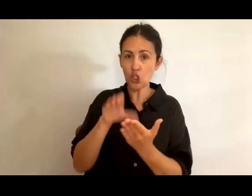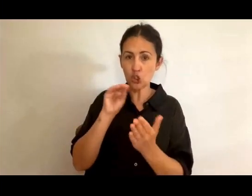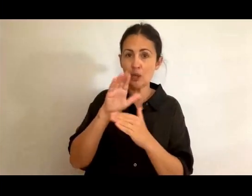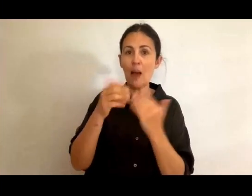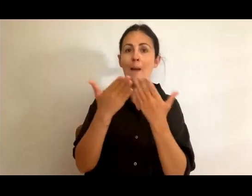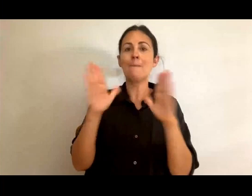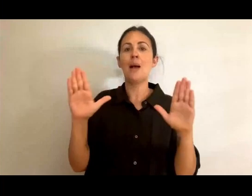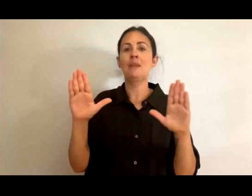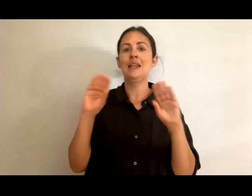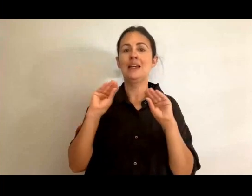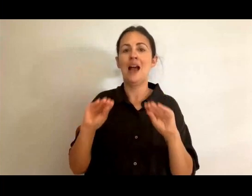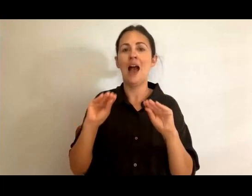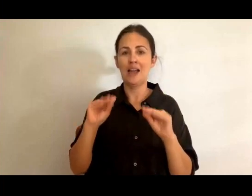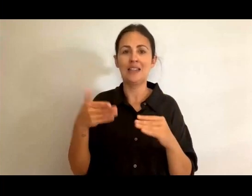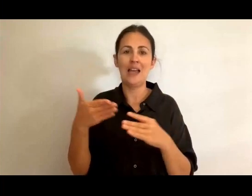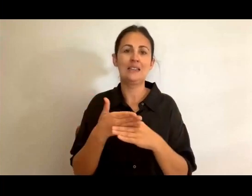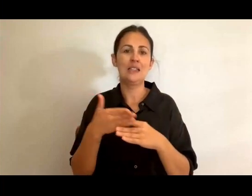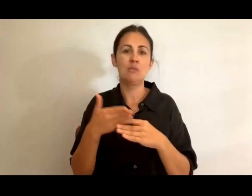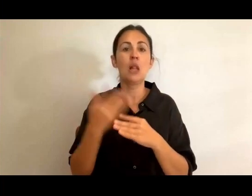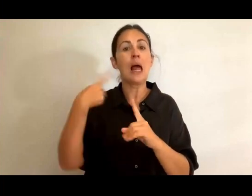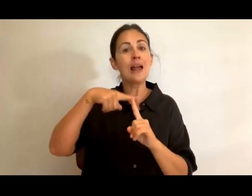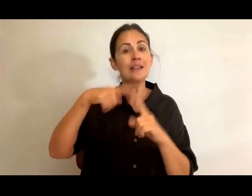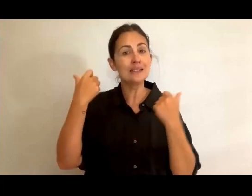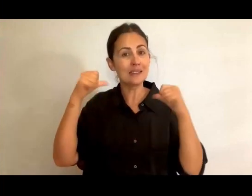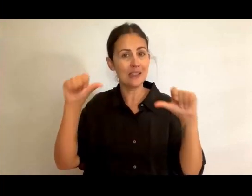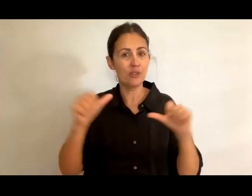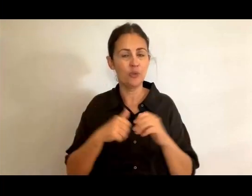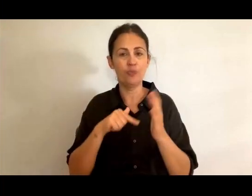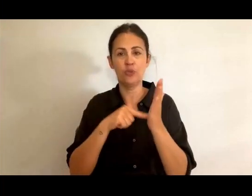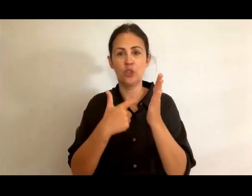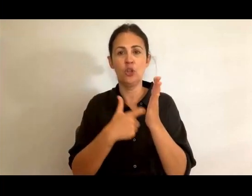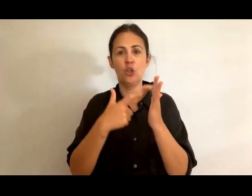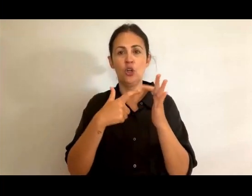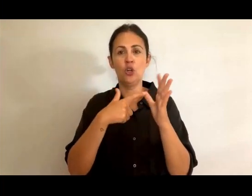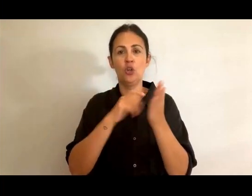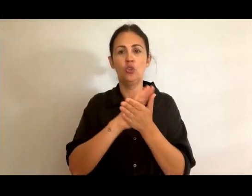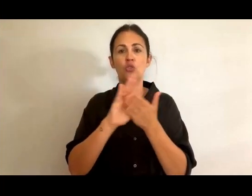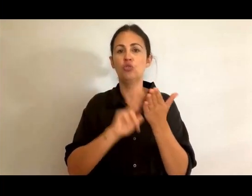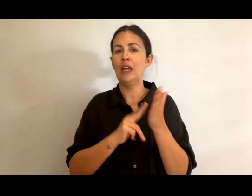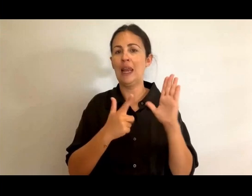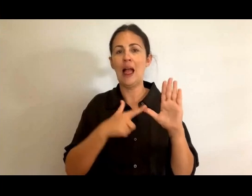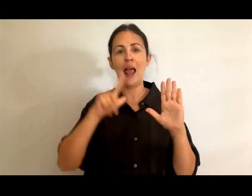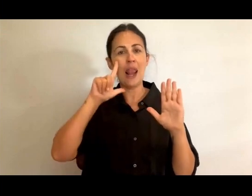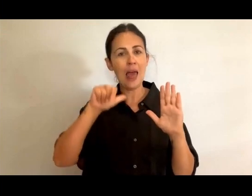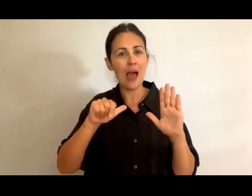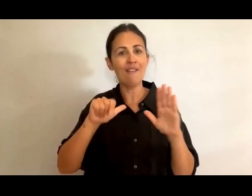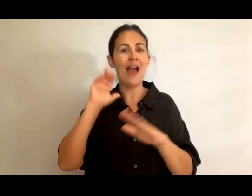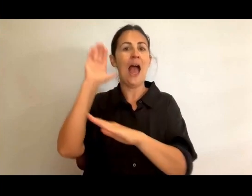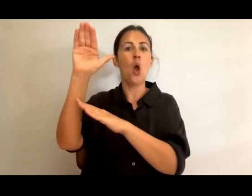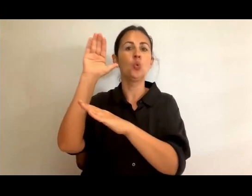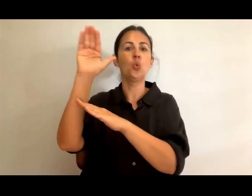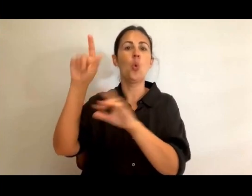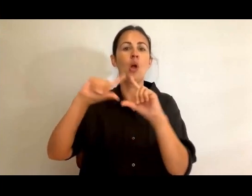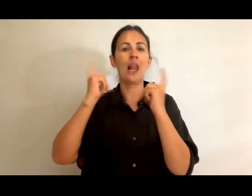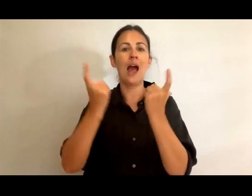public artwork. Trina loved it. It was an outdoor classroom. It empowered her to not be inside the confines of a room or doing